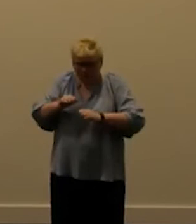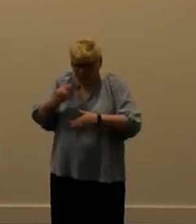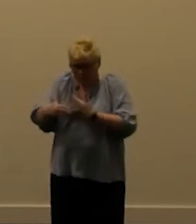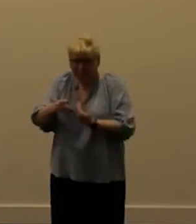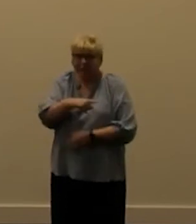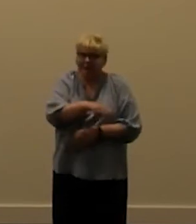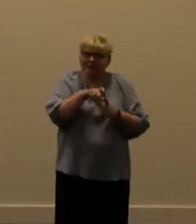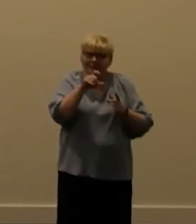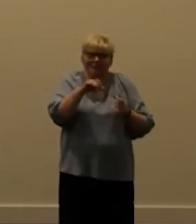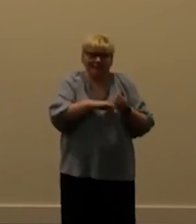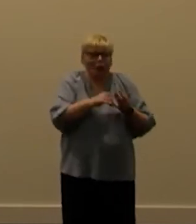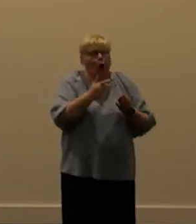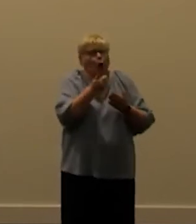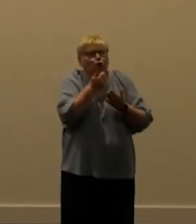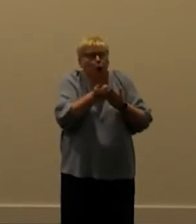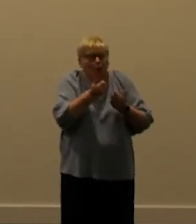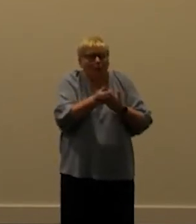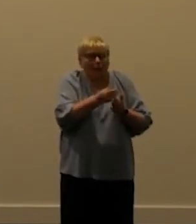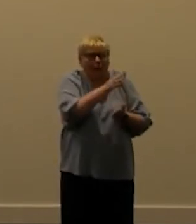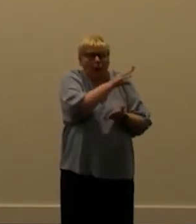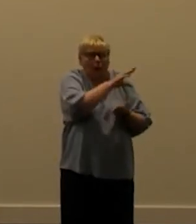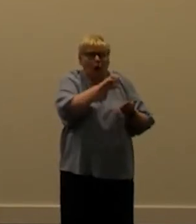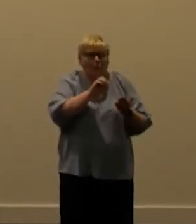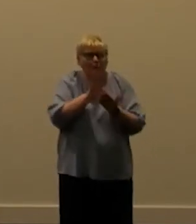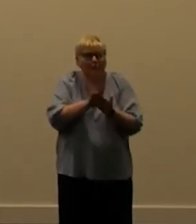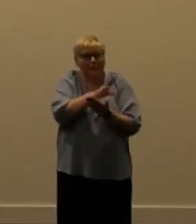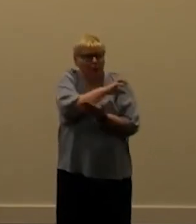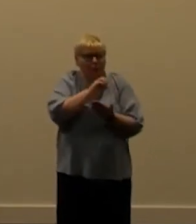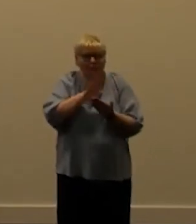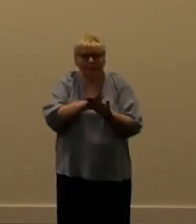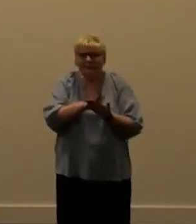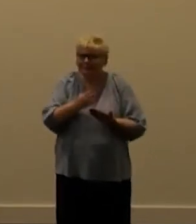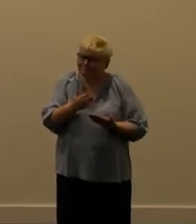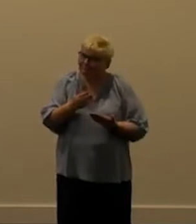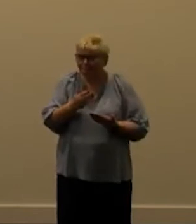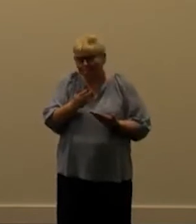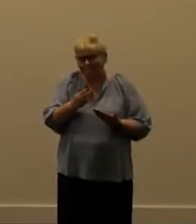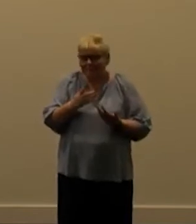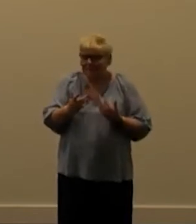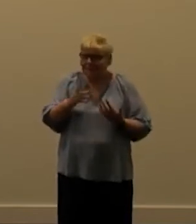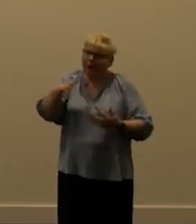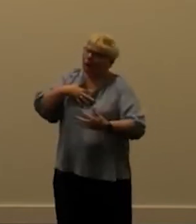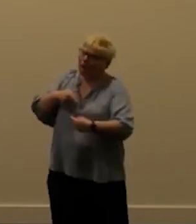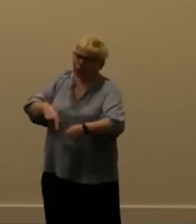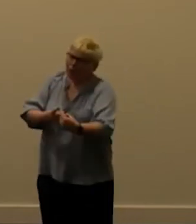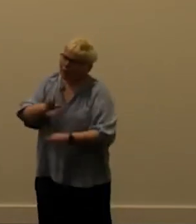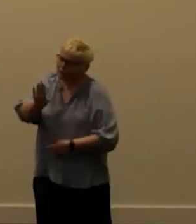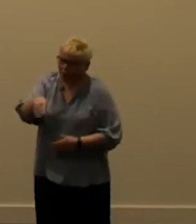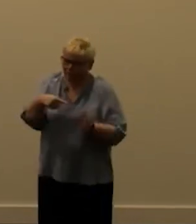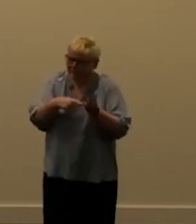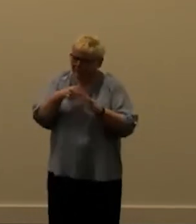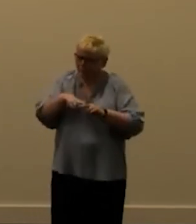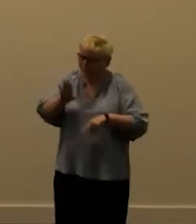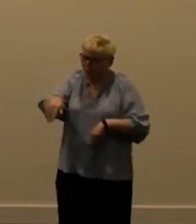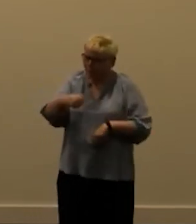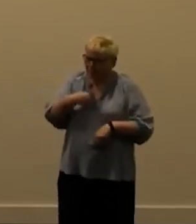DSC, you're normally copying content that's already been there. You don't really build from scratch. You see, I would challenge that one because I know with Terraform,